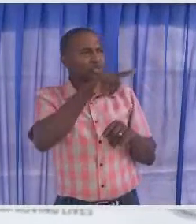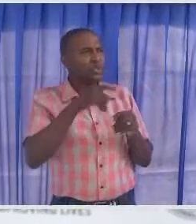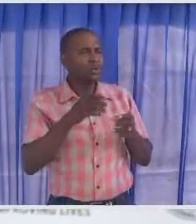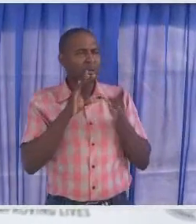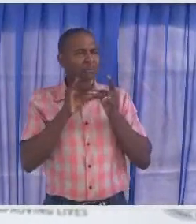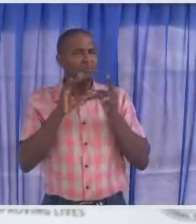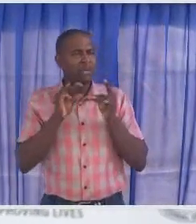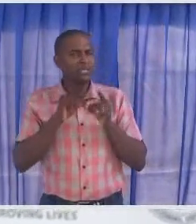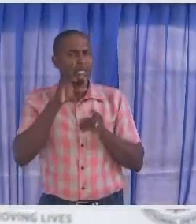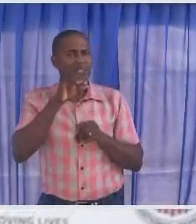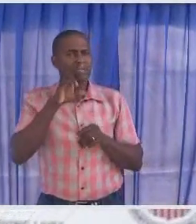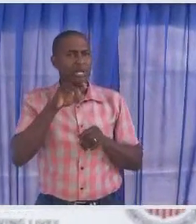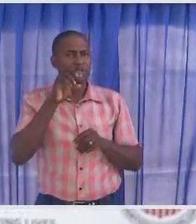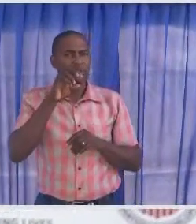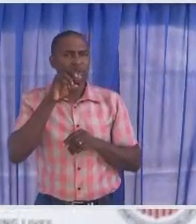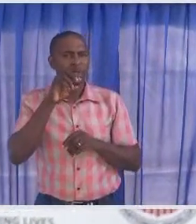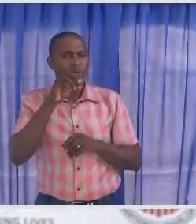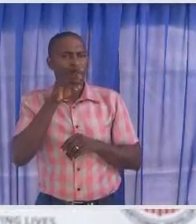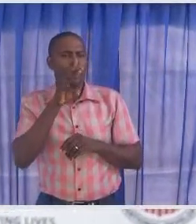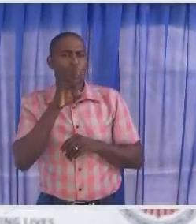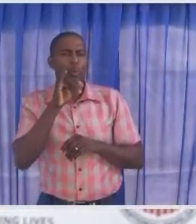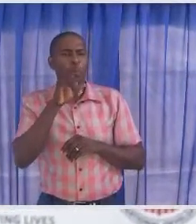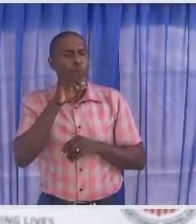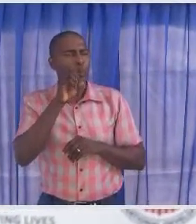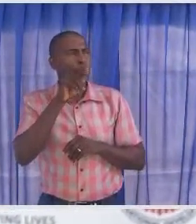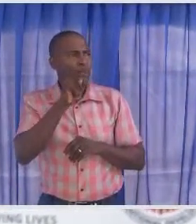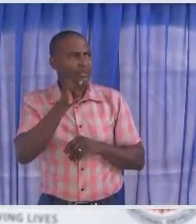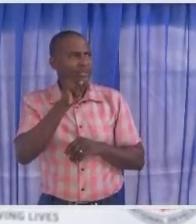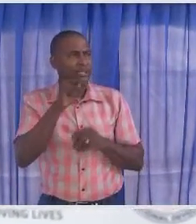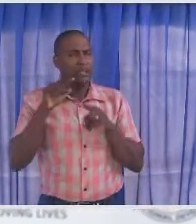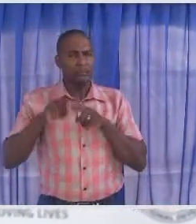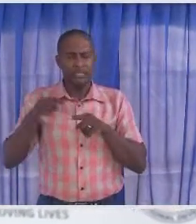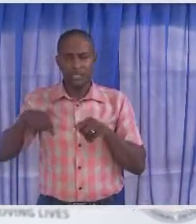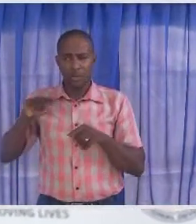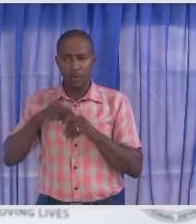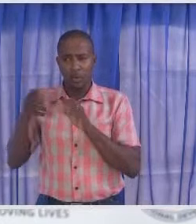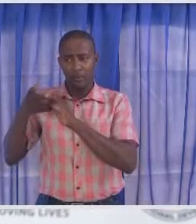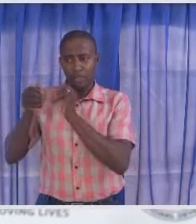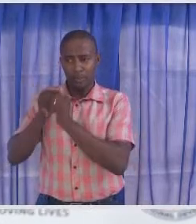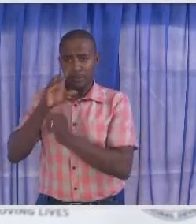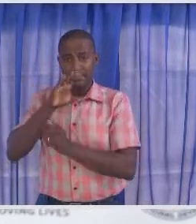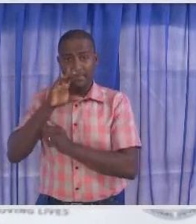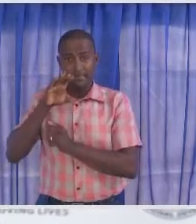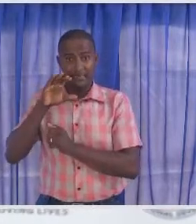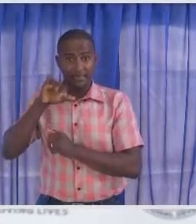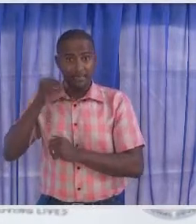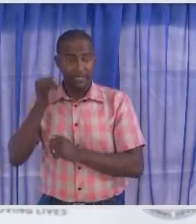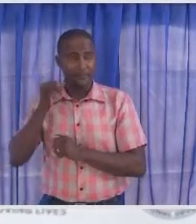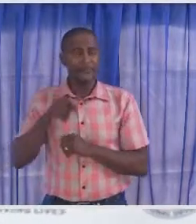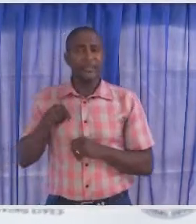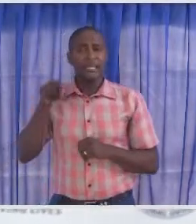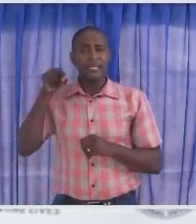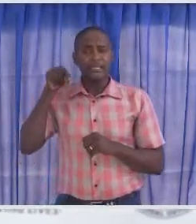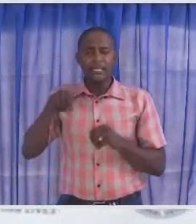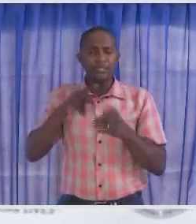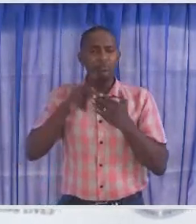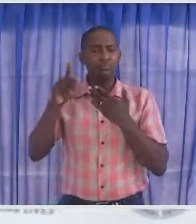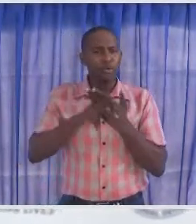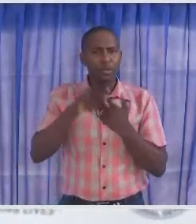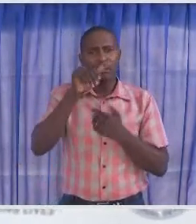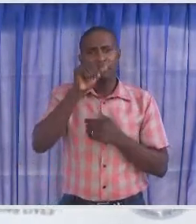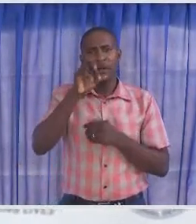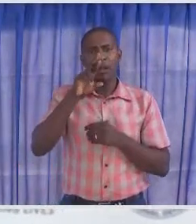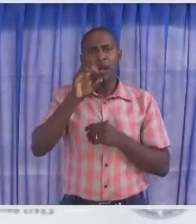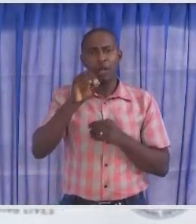from shortly. Yes, good. Based on our partnership with CCCJ, this program, this Agro-Processing and